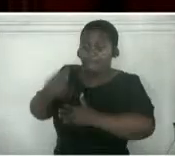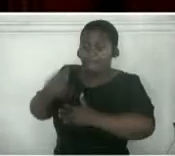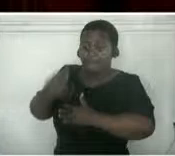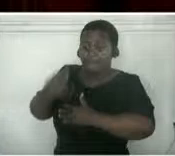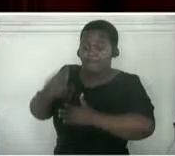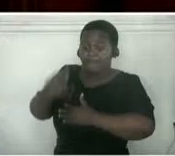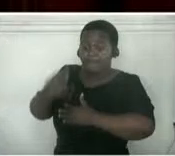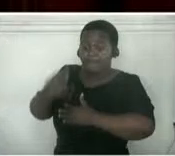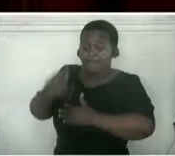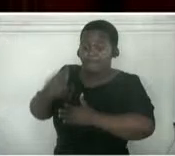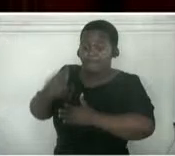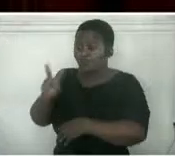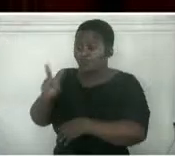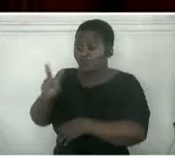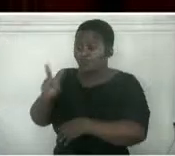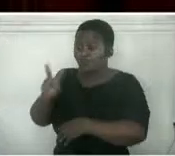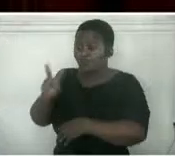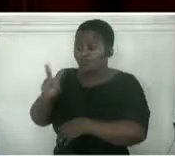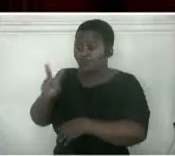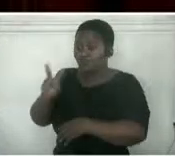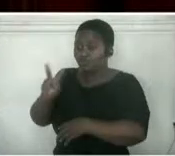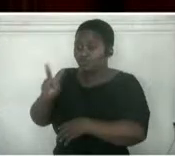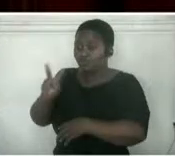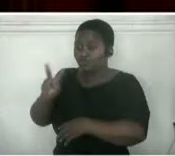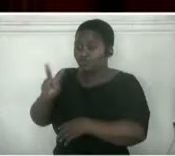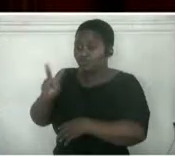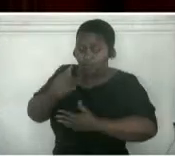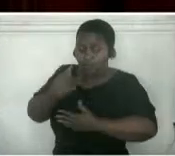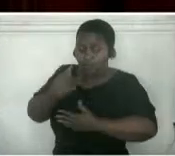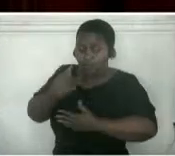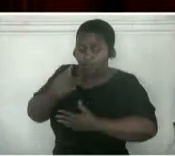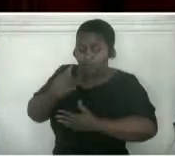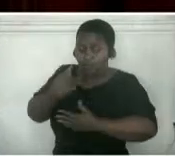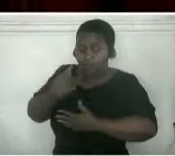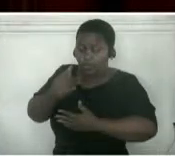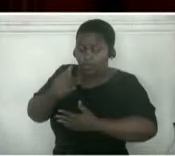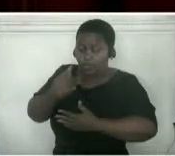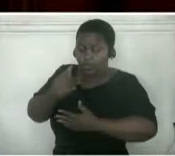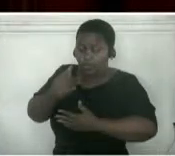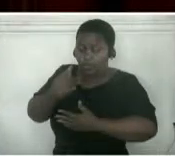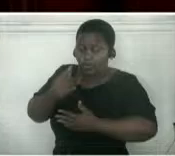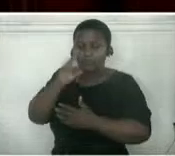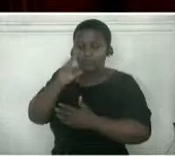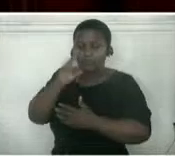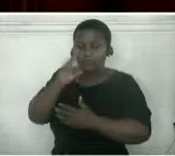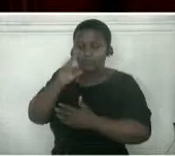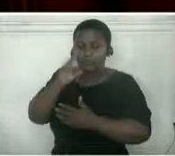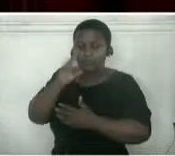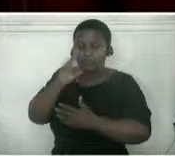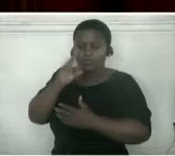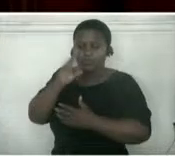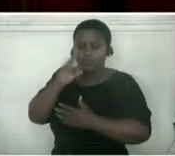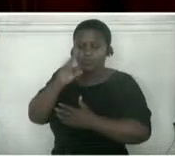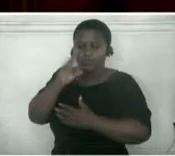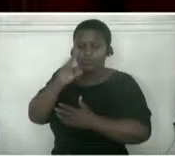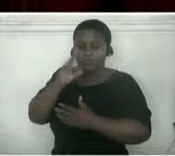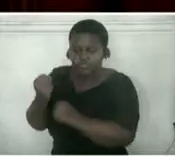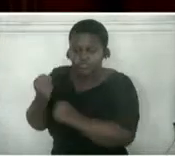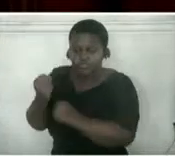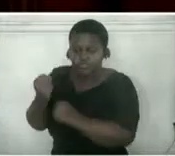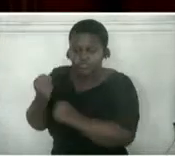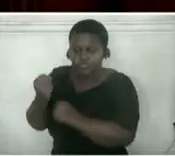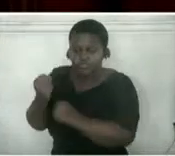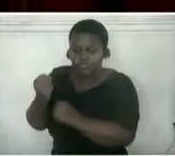2022. In Phase 1 and Phase 2, we saw a massive investment in infrastructure,